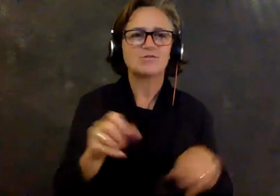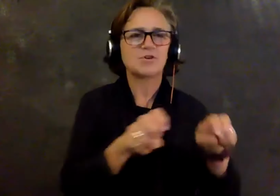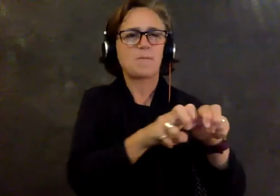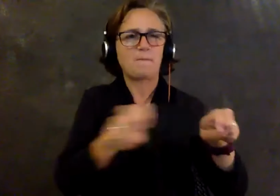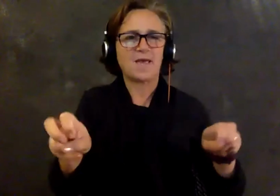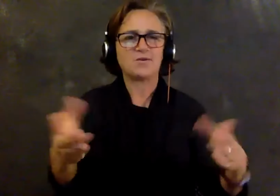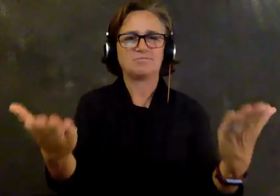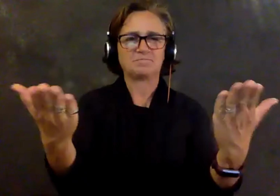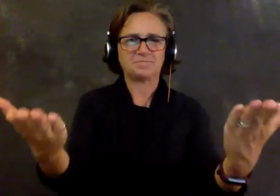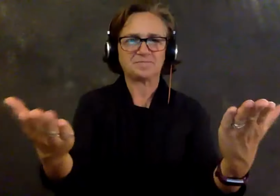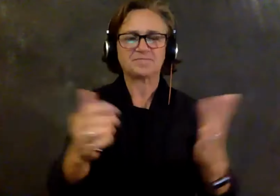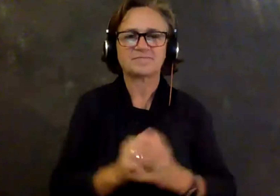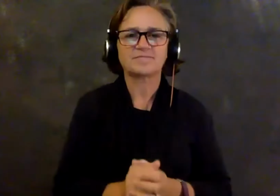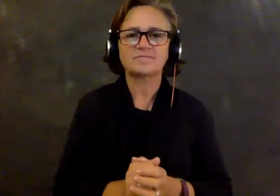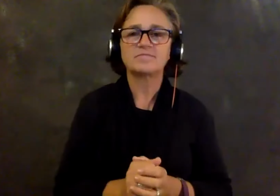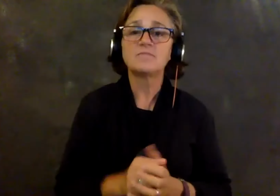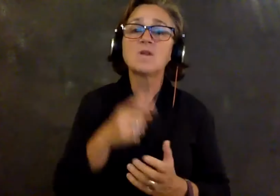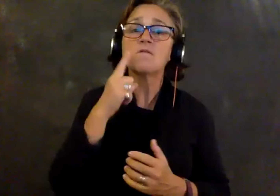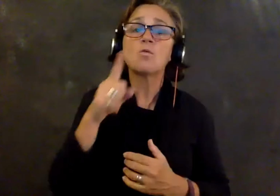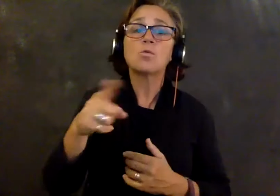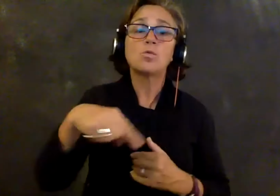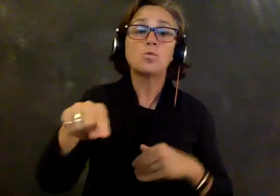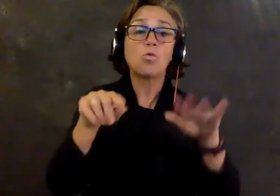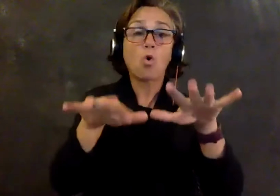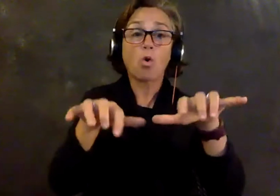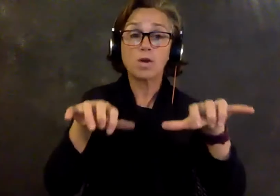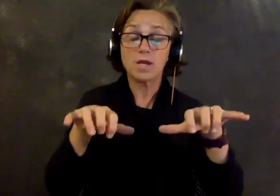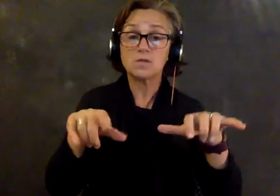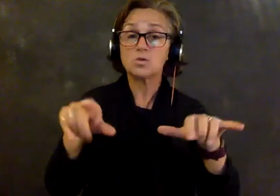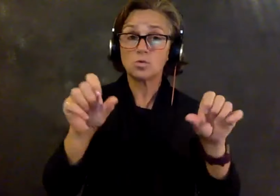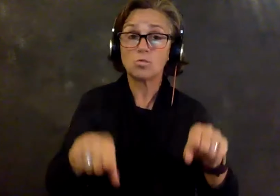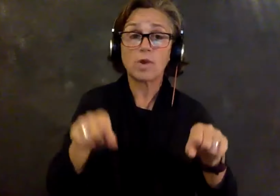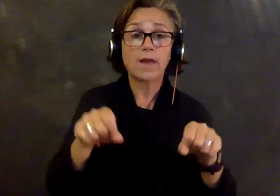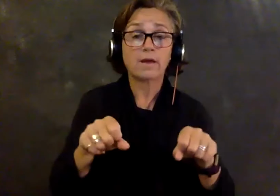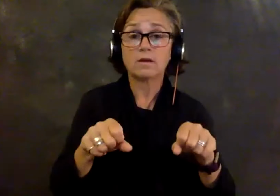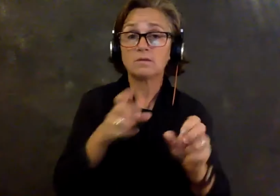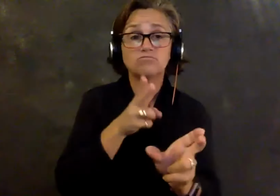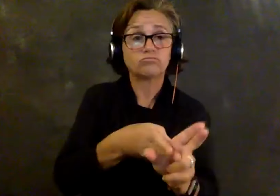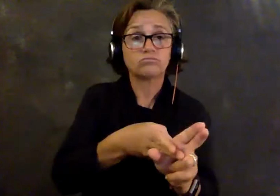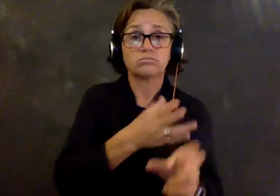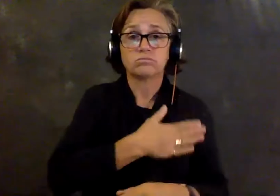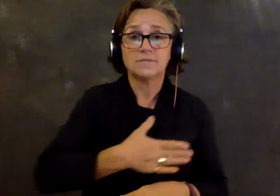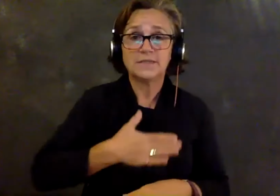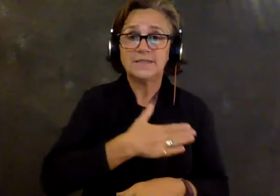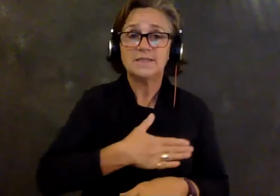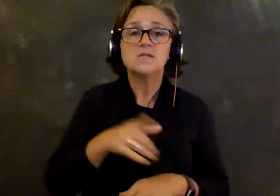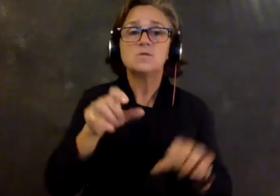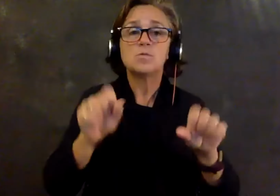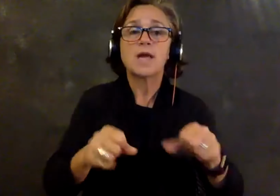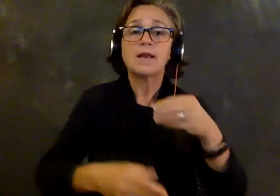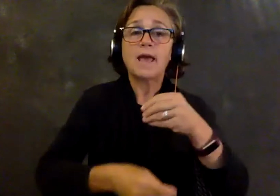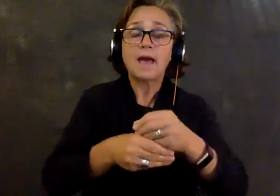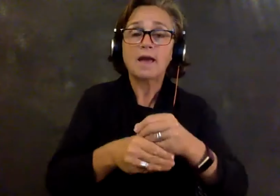the audience at home, you can join the discussion and by putting in your question